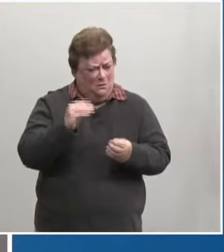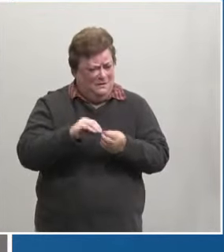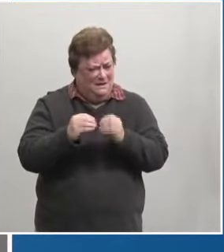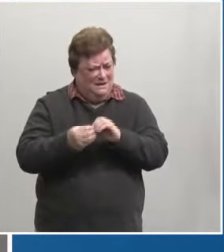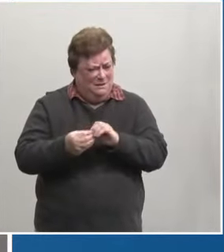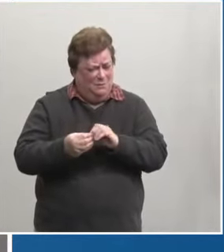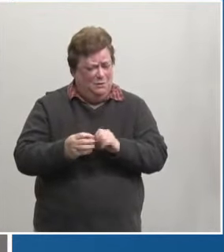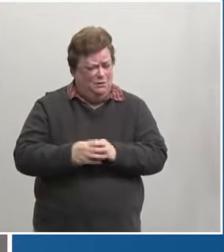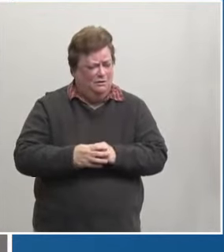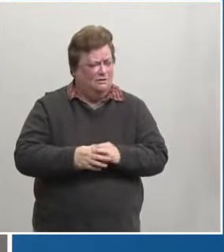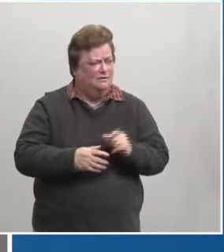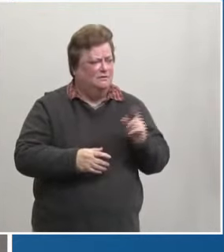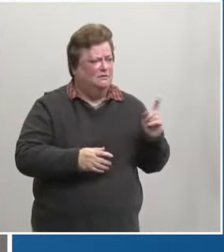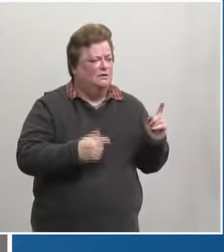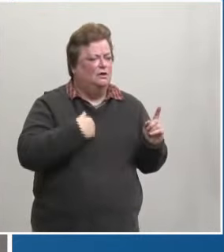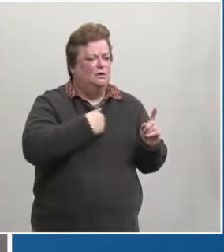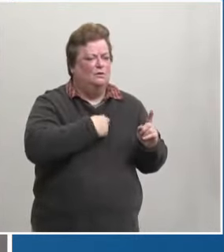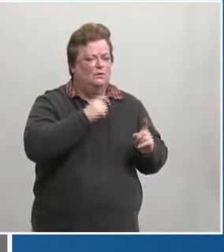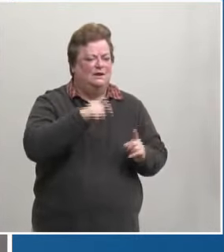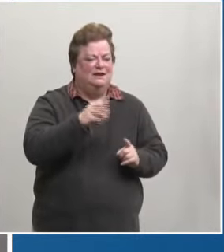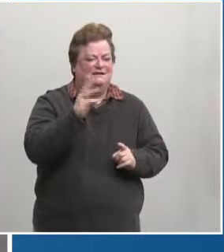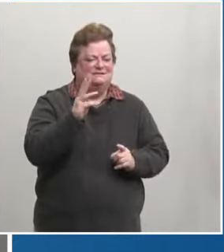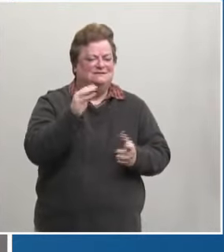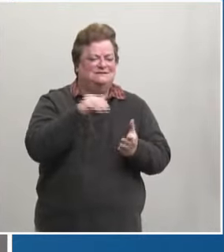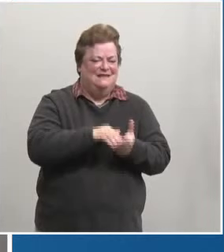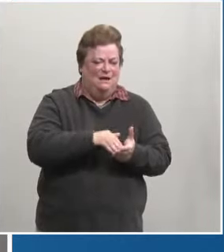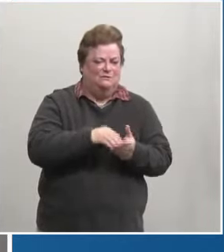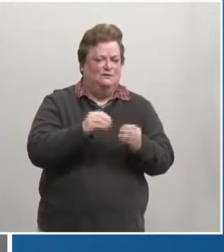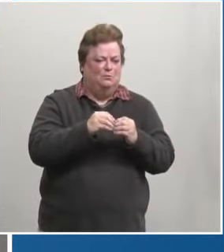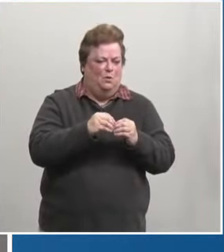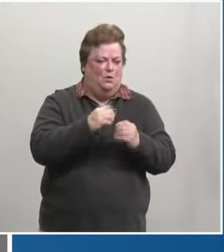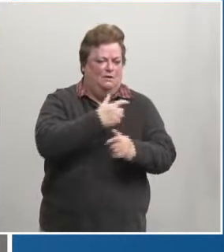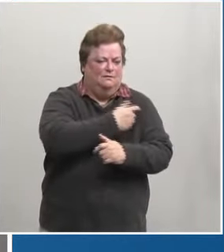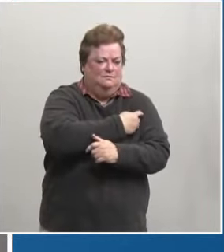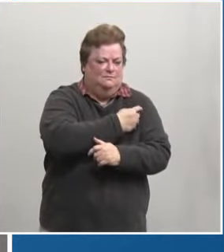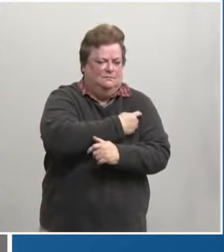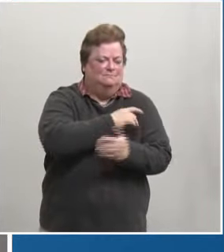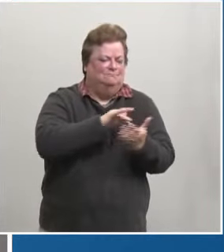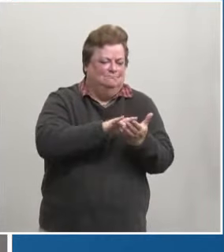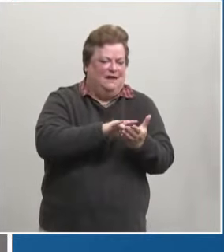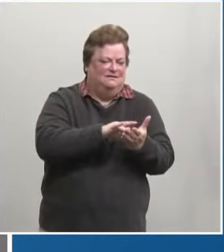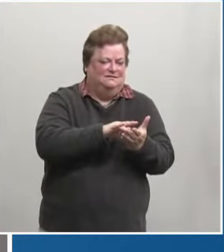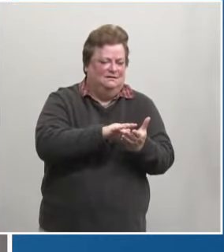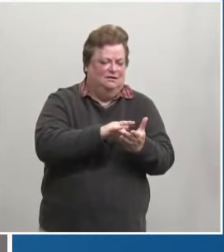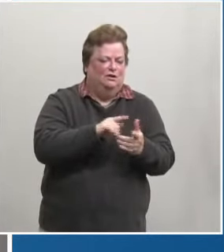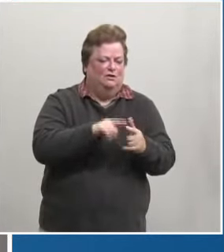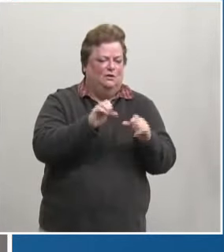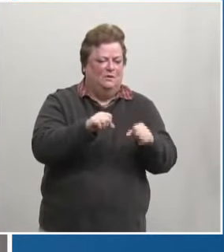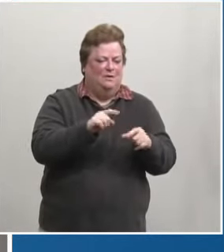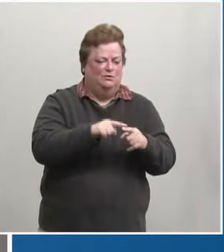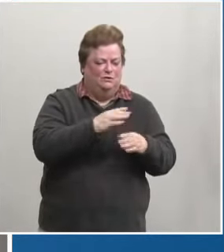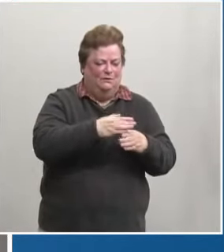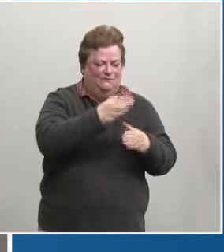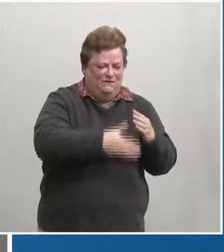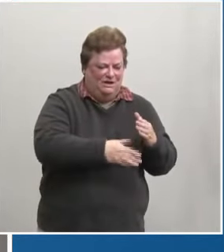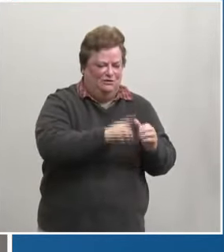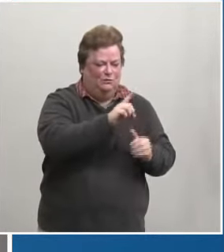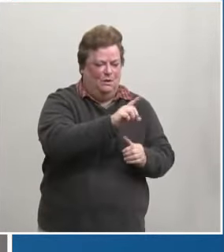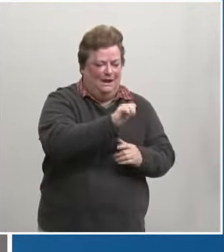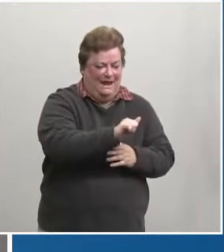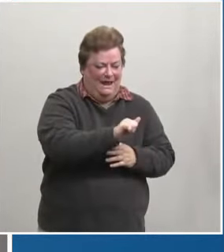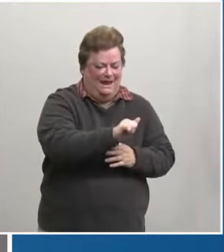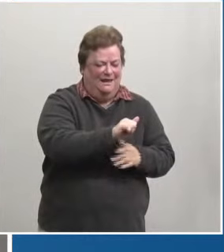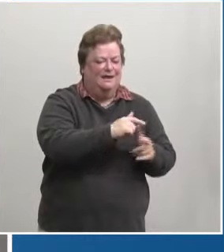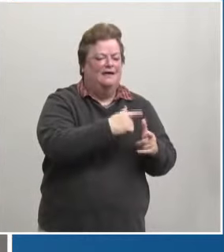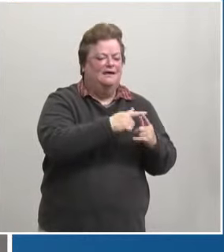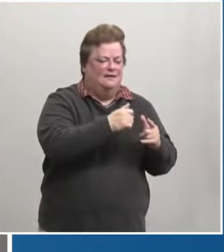We need 6,000 more doses to be able to complete the rest of 1A so we can